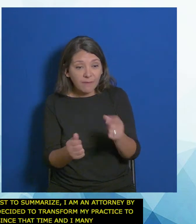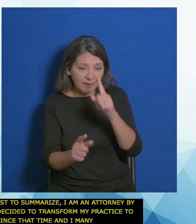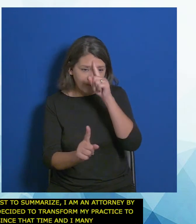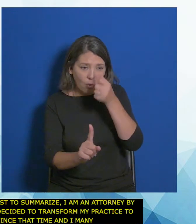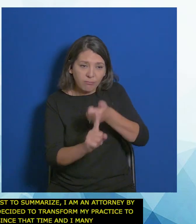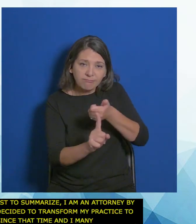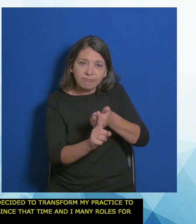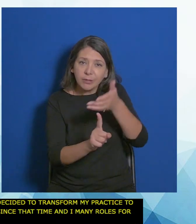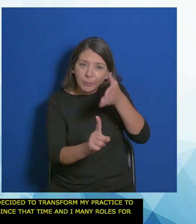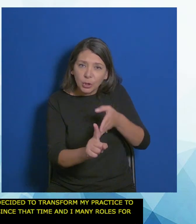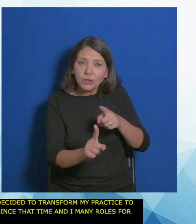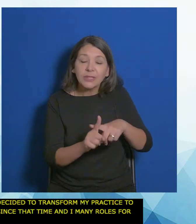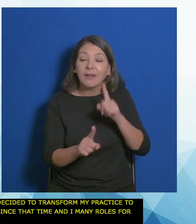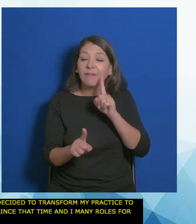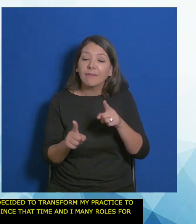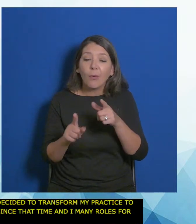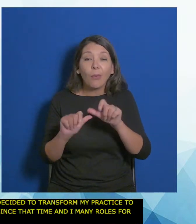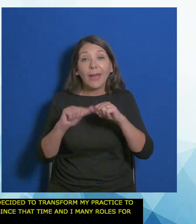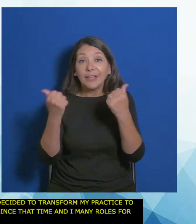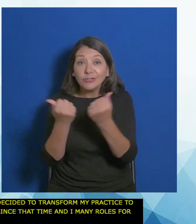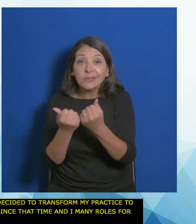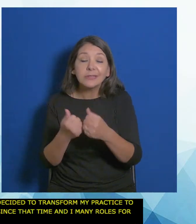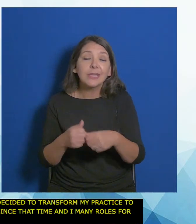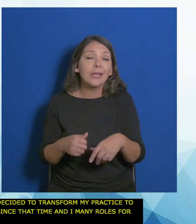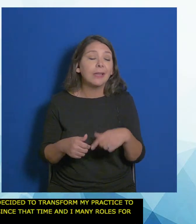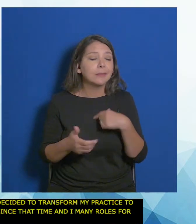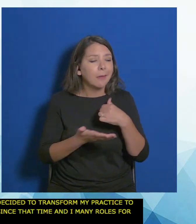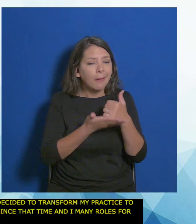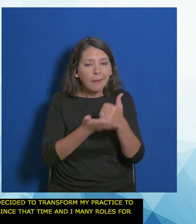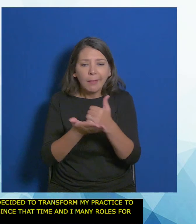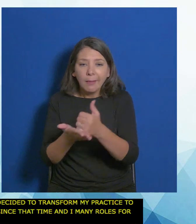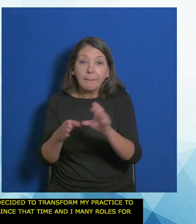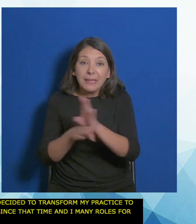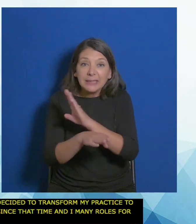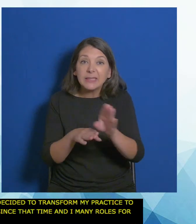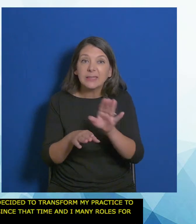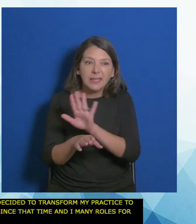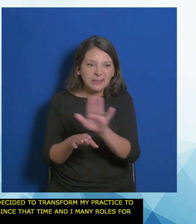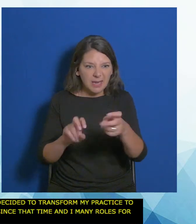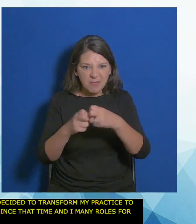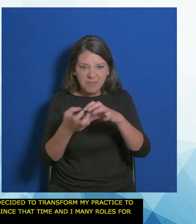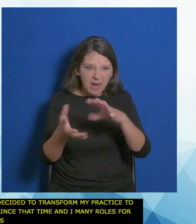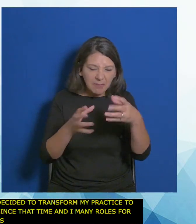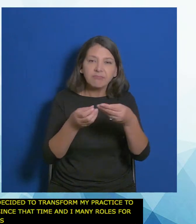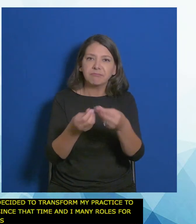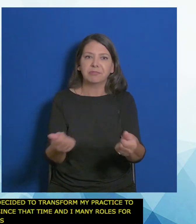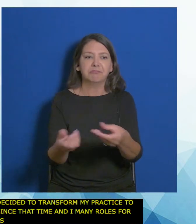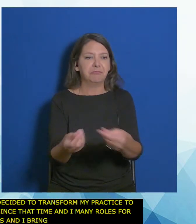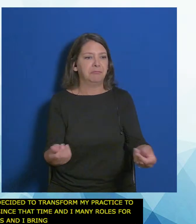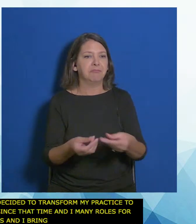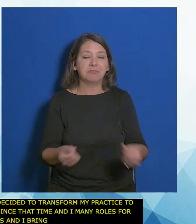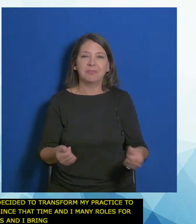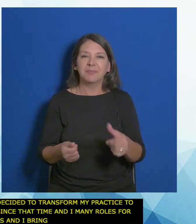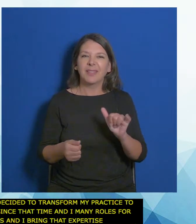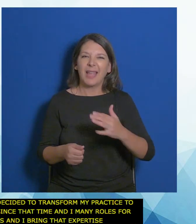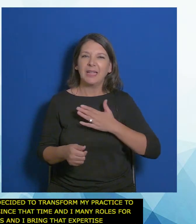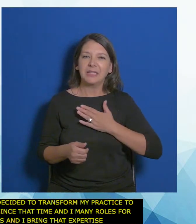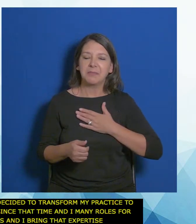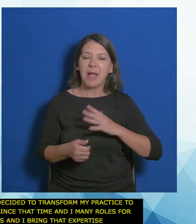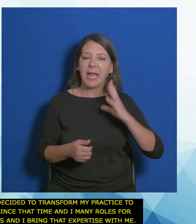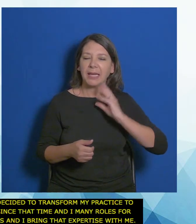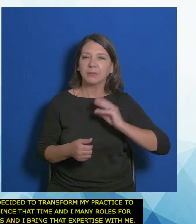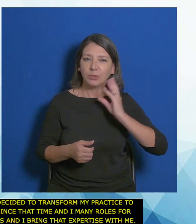individuals, for agencies, for businesses, and so I bring that expertise with me. I'm also